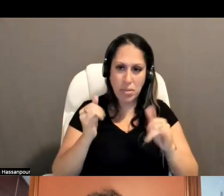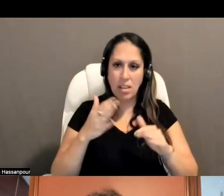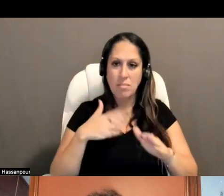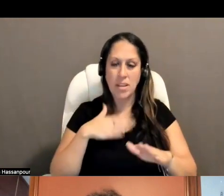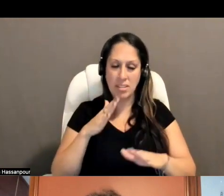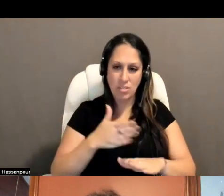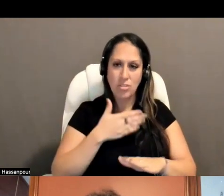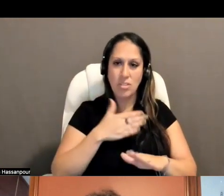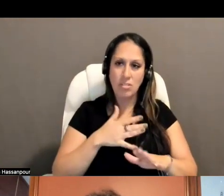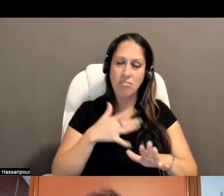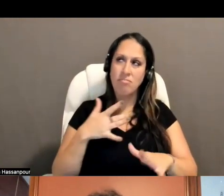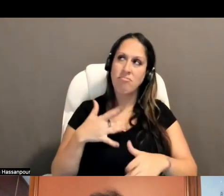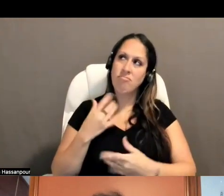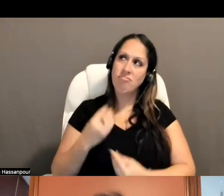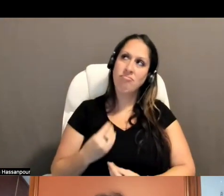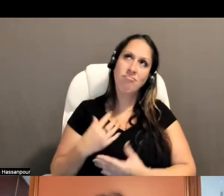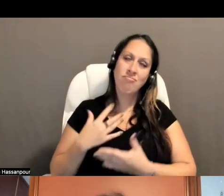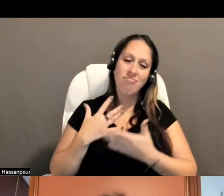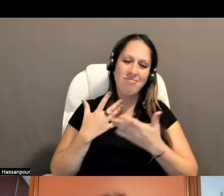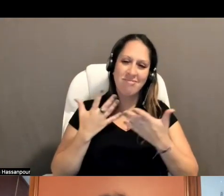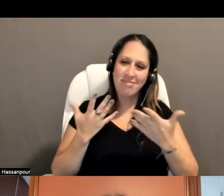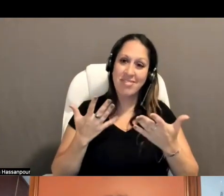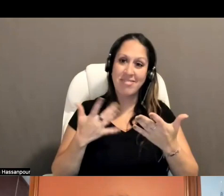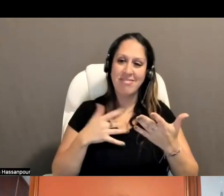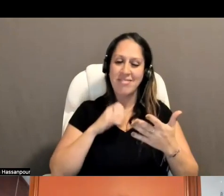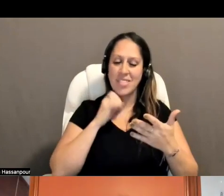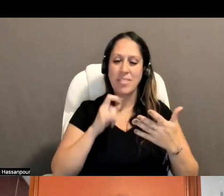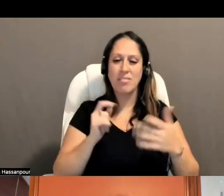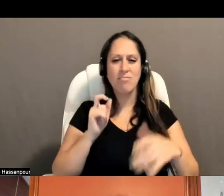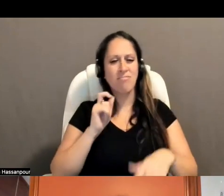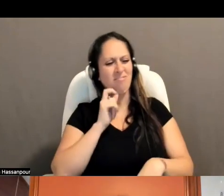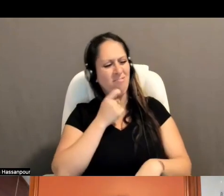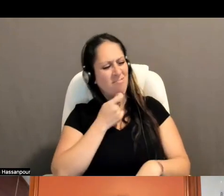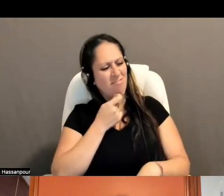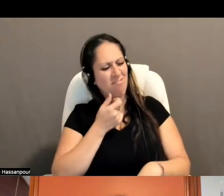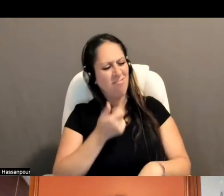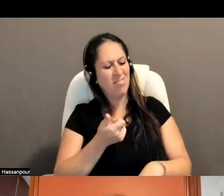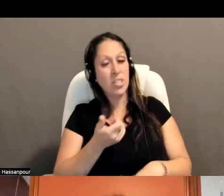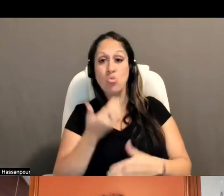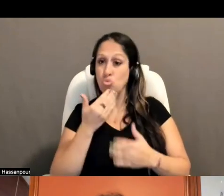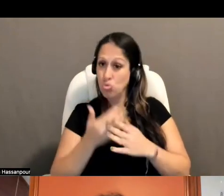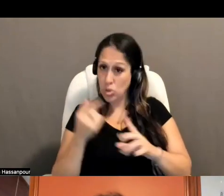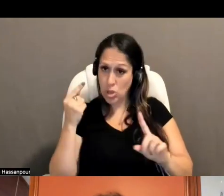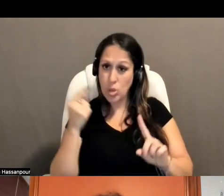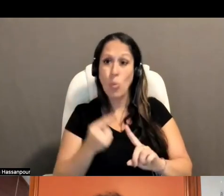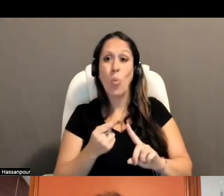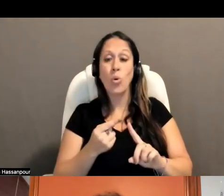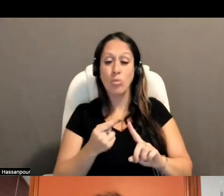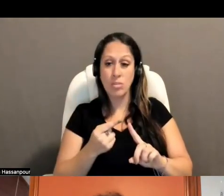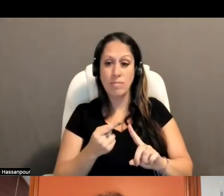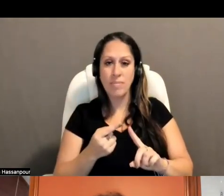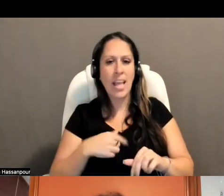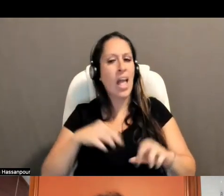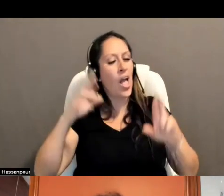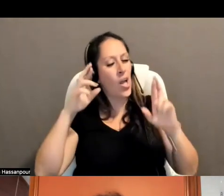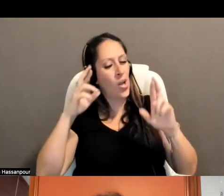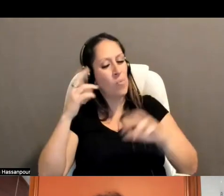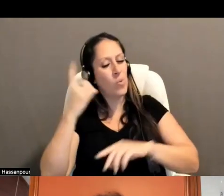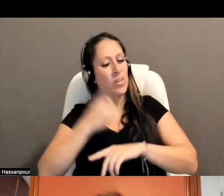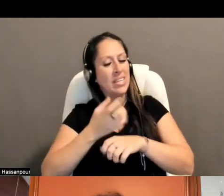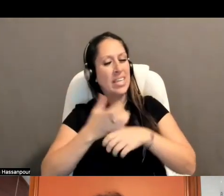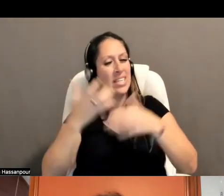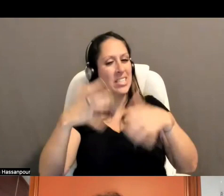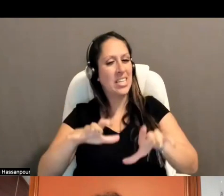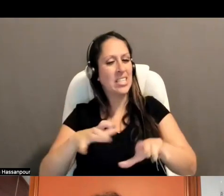mine. Cool. Well, It's a good point. yeah, I hope you get a chance to do that. It'd be really,